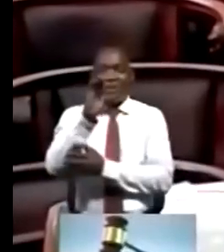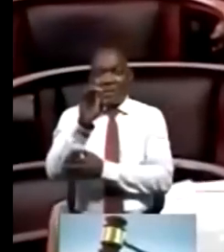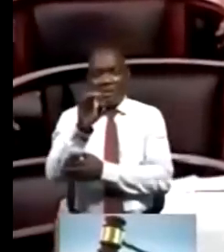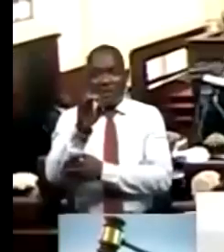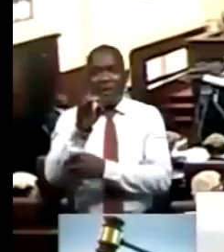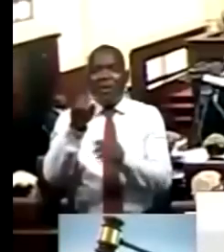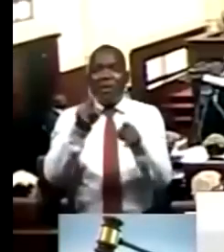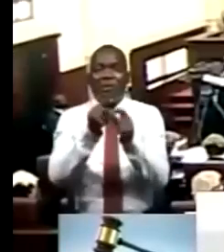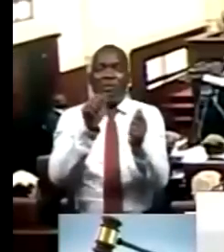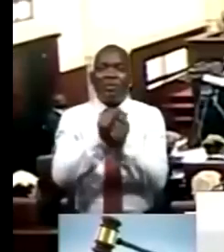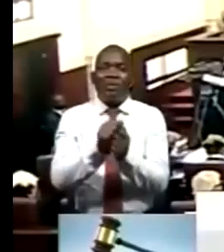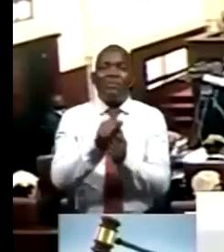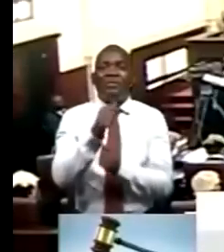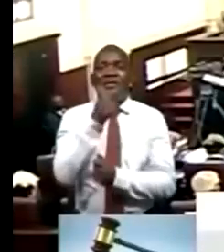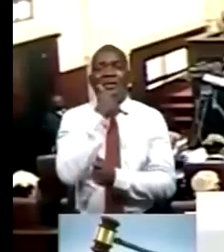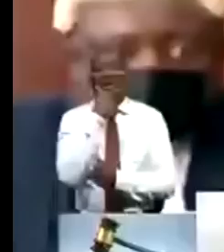Addo Dankwa Akufu Addo.